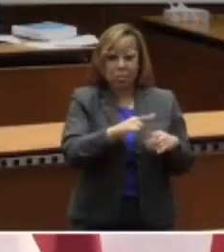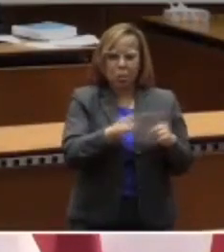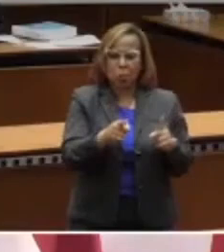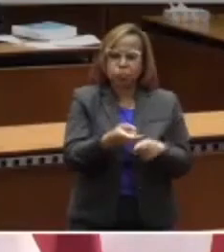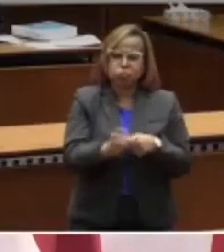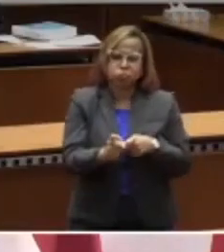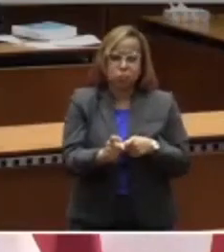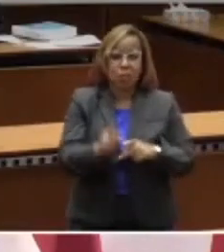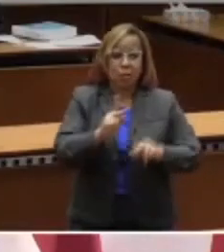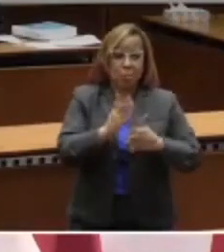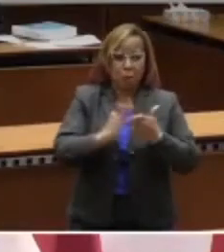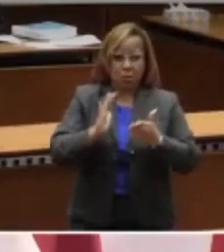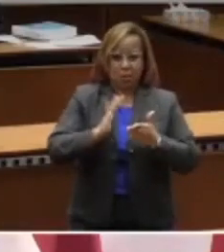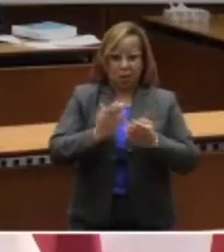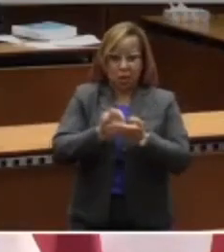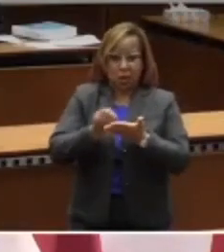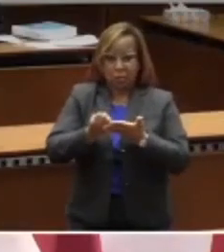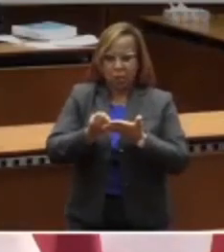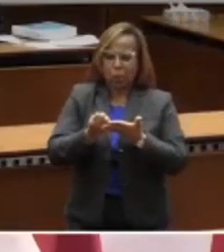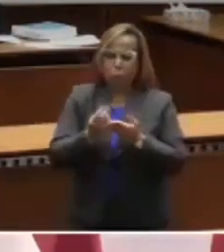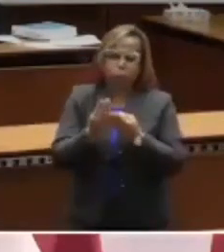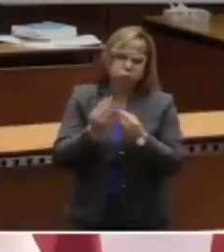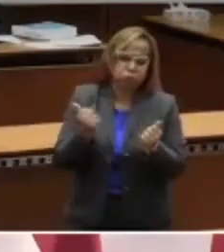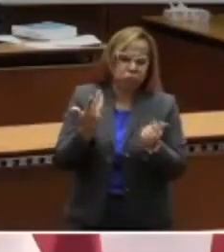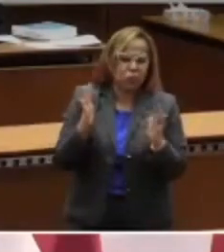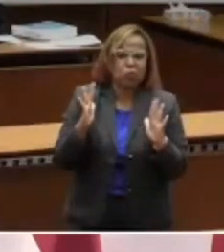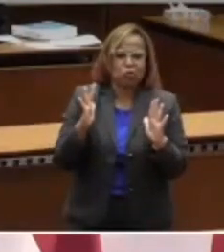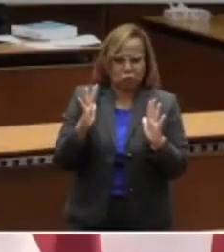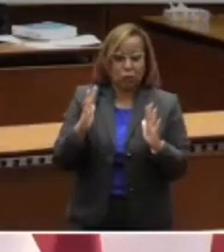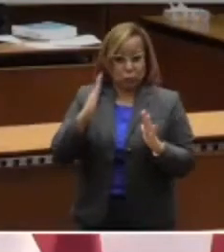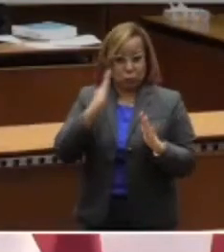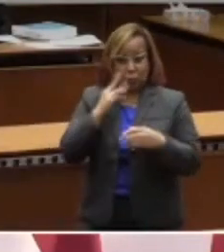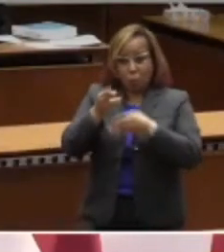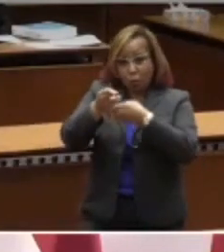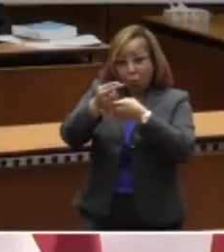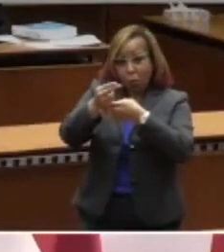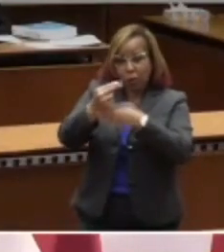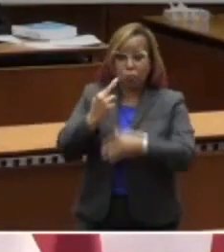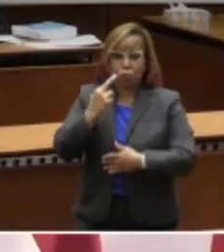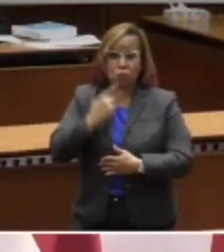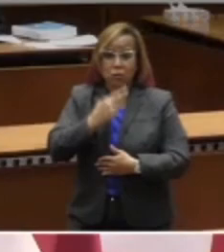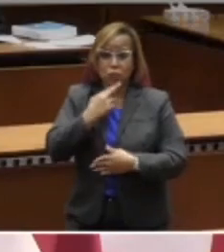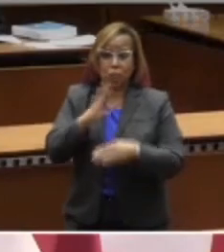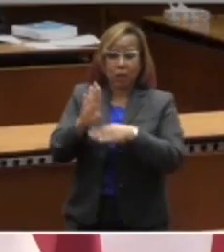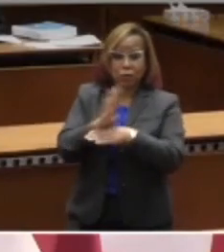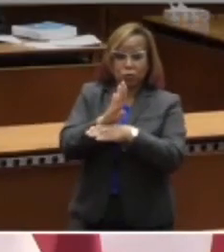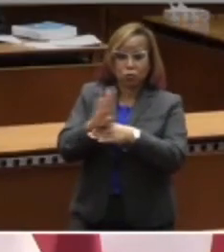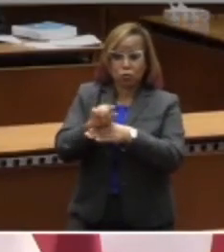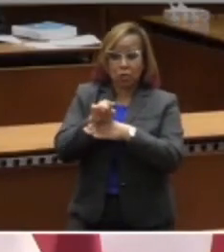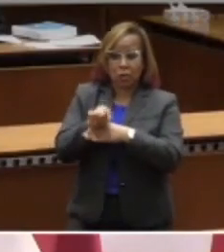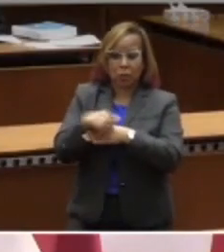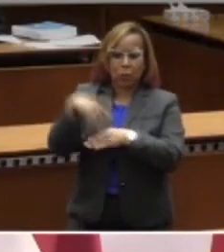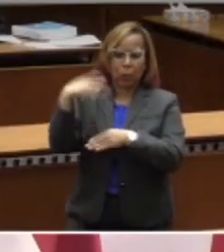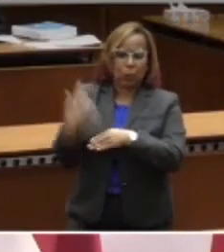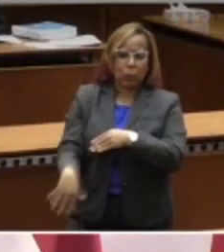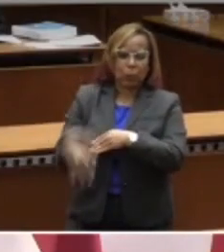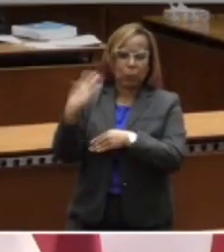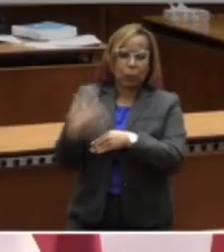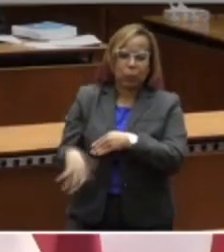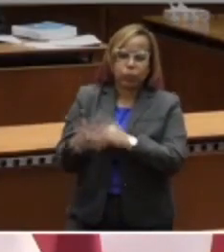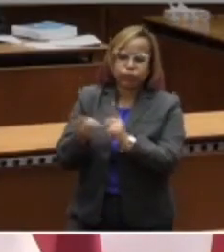devastated parts of our economy. You know that the hotel and restaurant industry has taken a